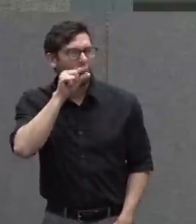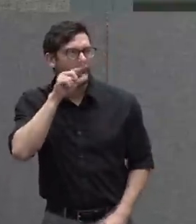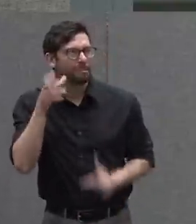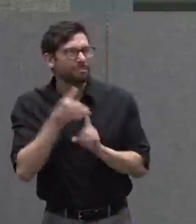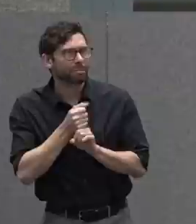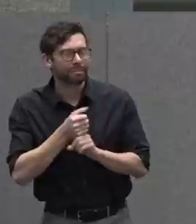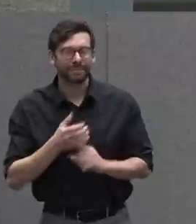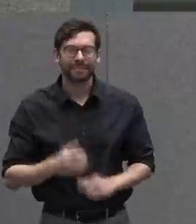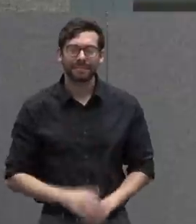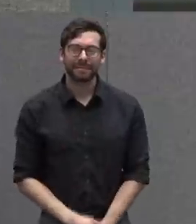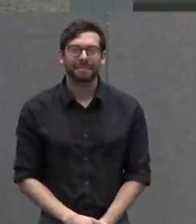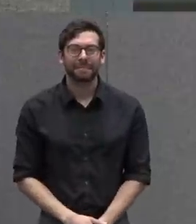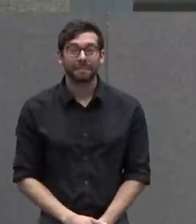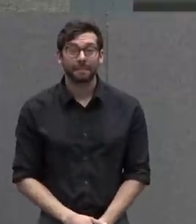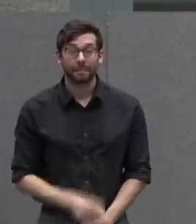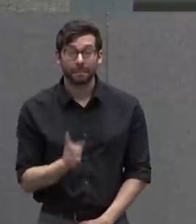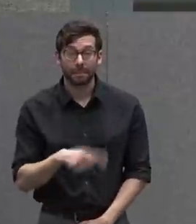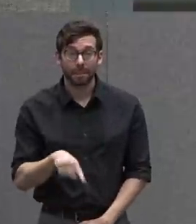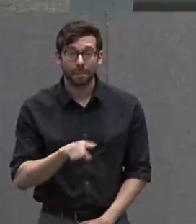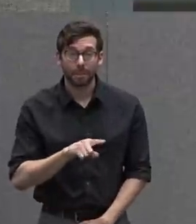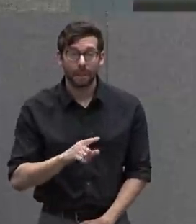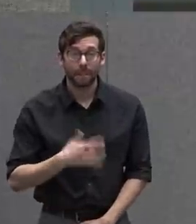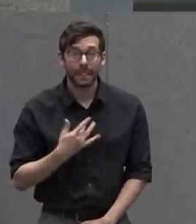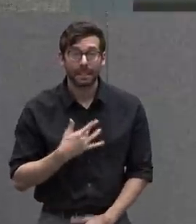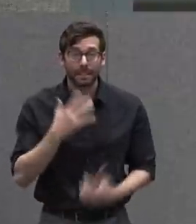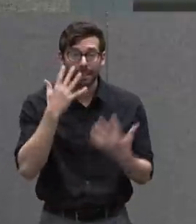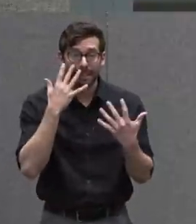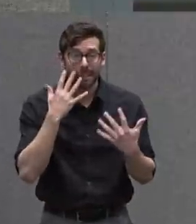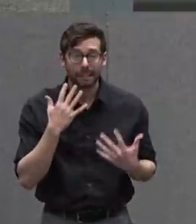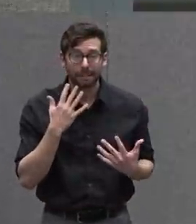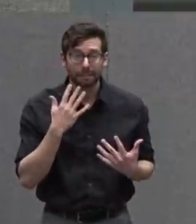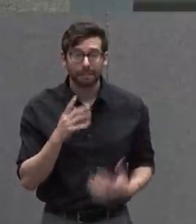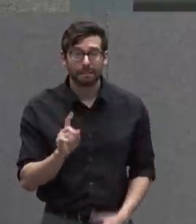Did it make you feel sad?